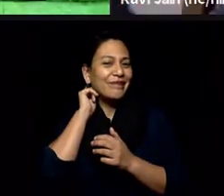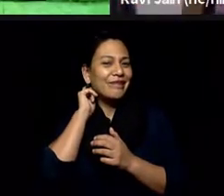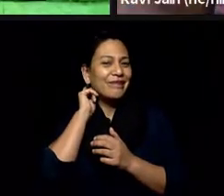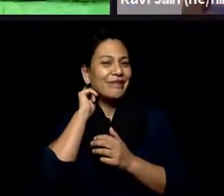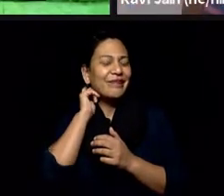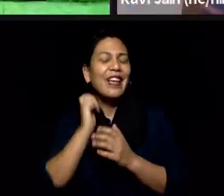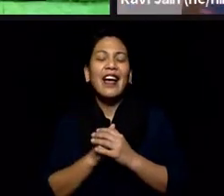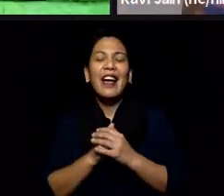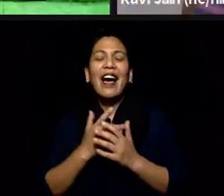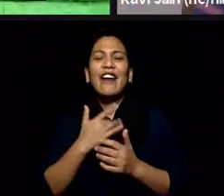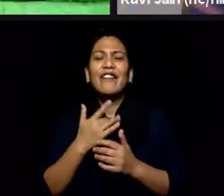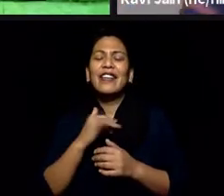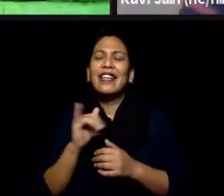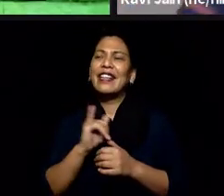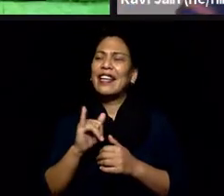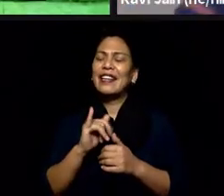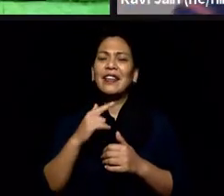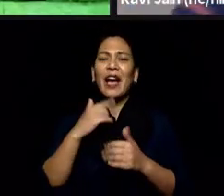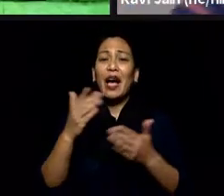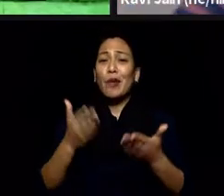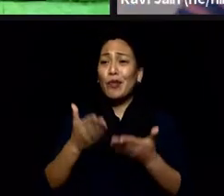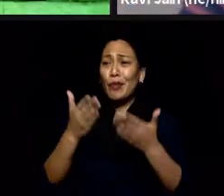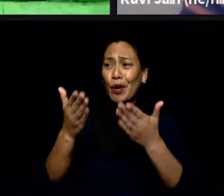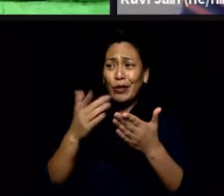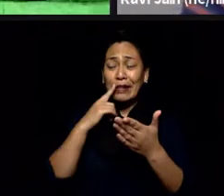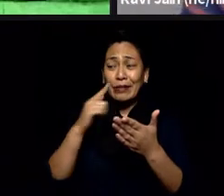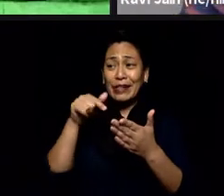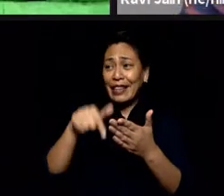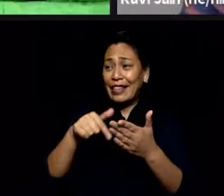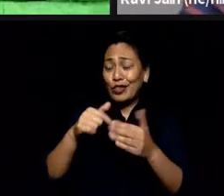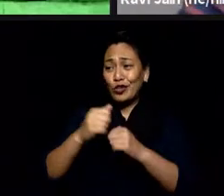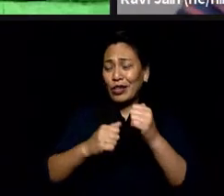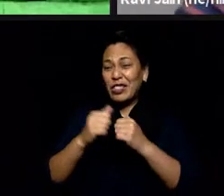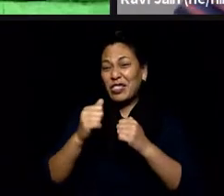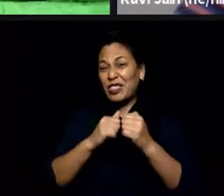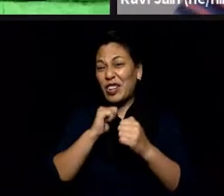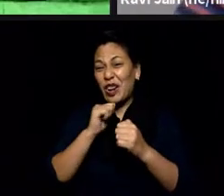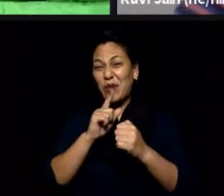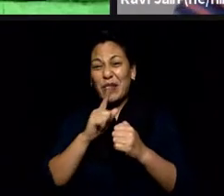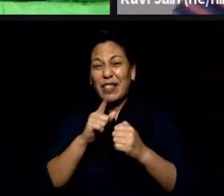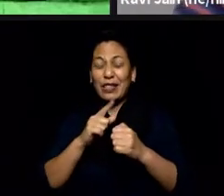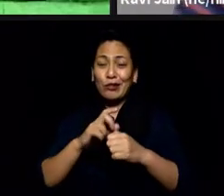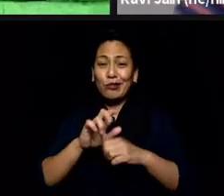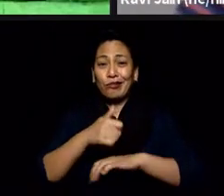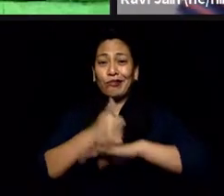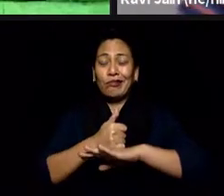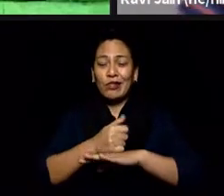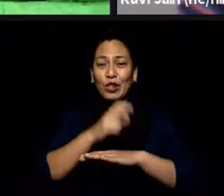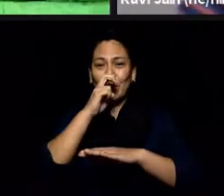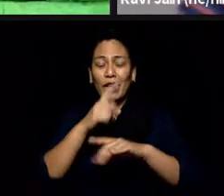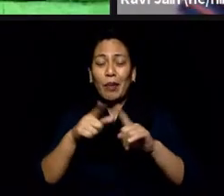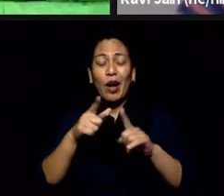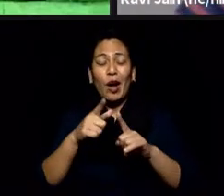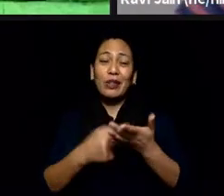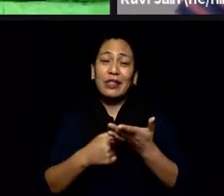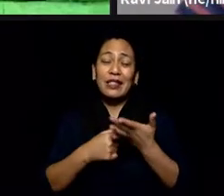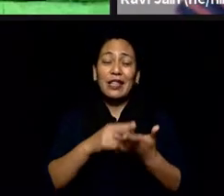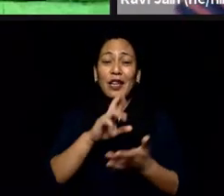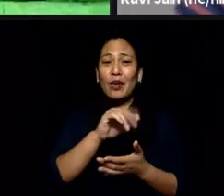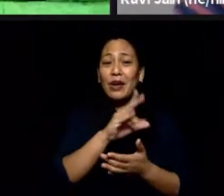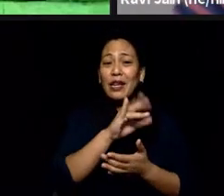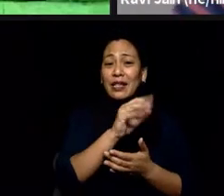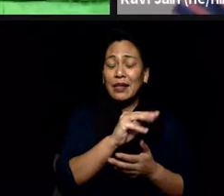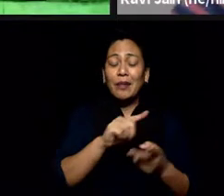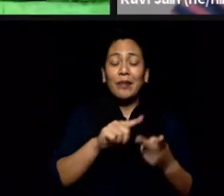I feel like I proposed a loose structure to Sarah that we'll just have a conversation and we'll cover racism, we'll cover climate, and we'll